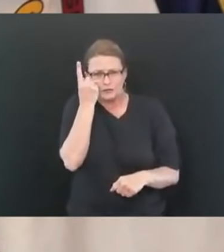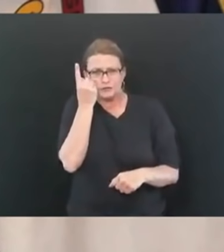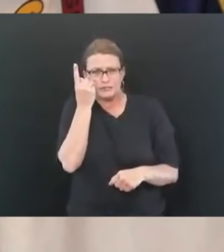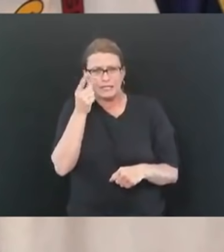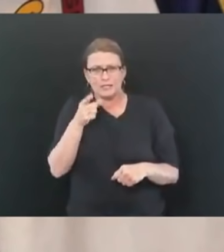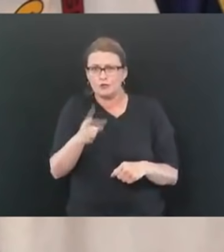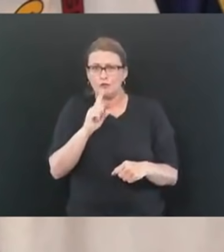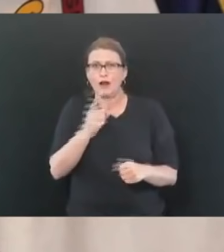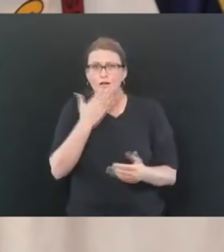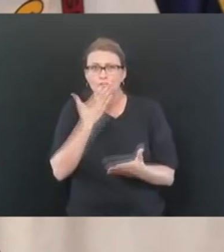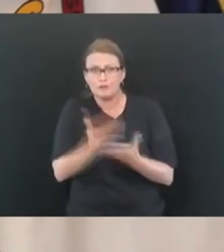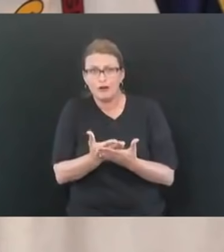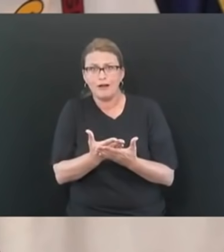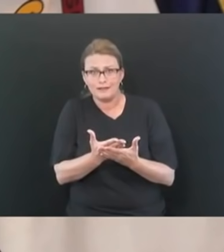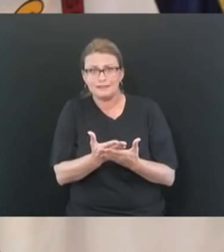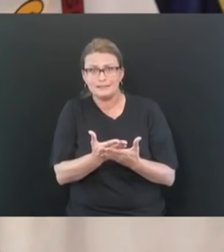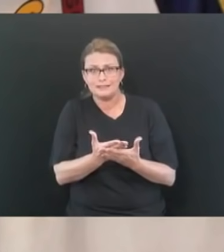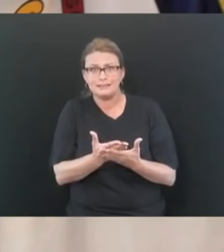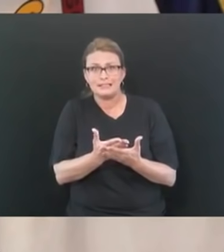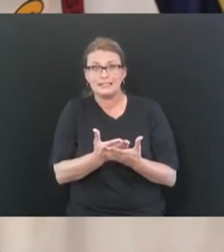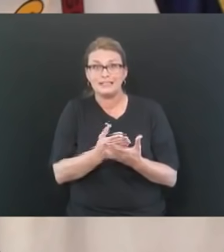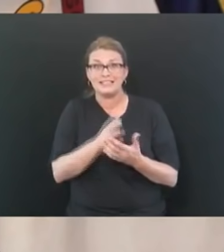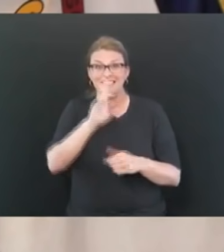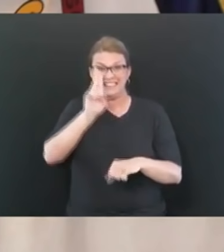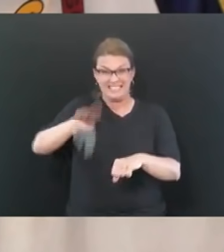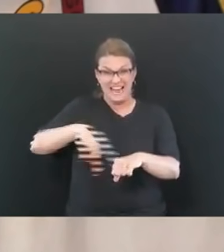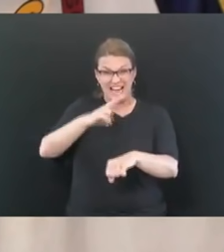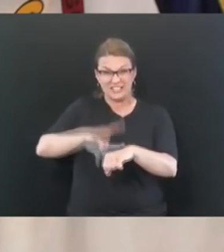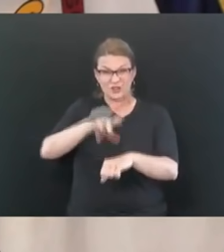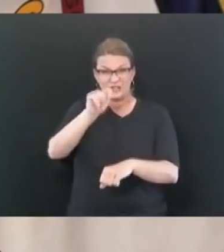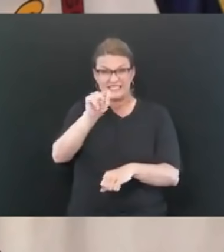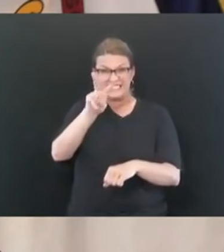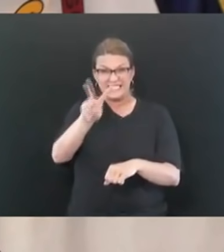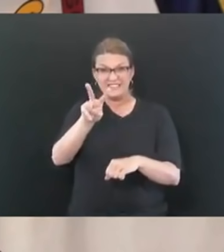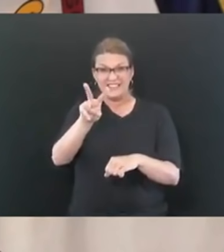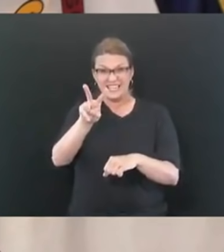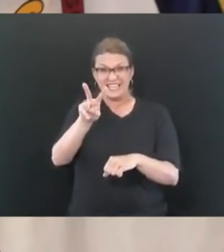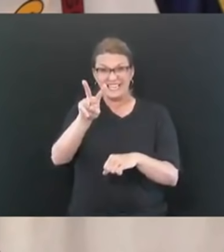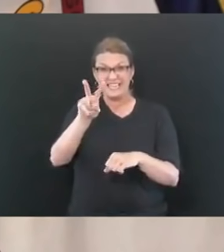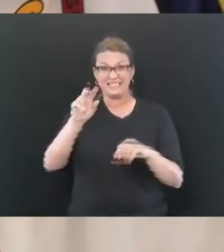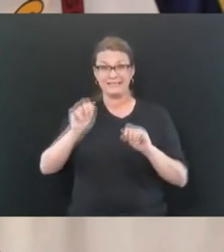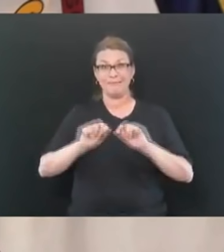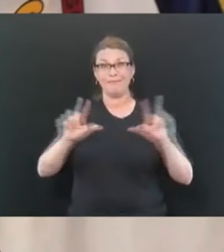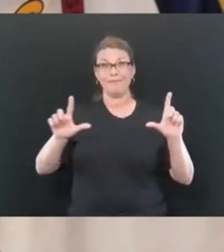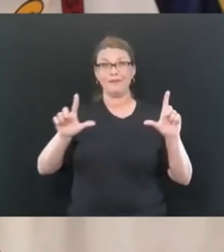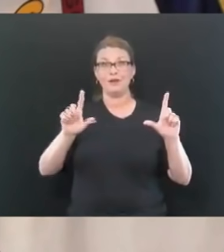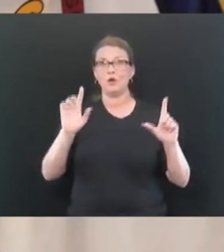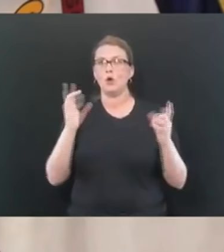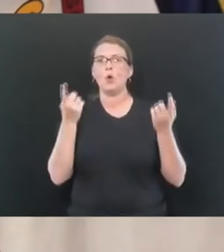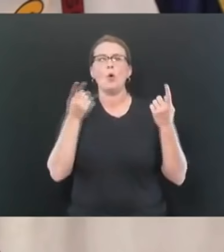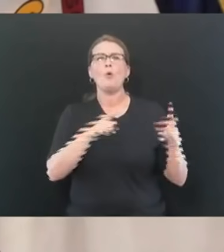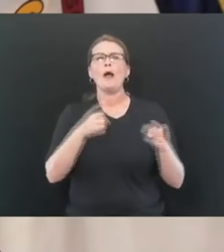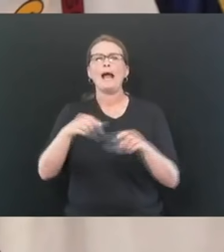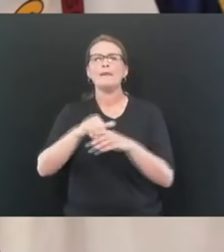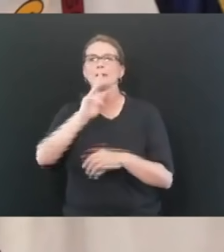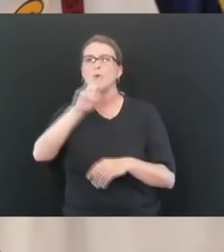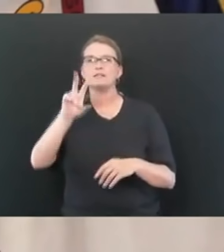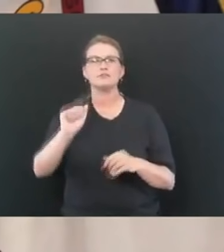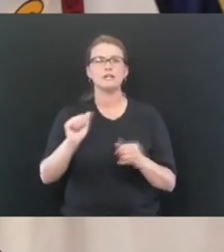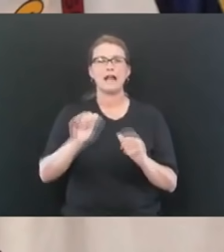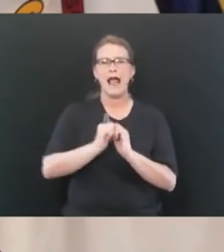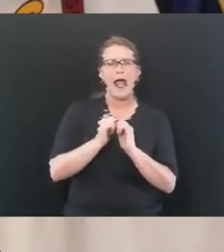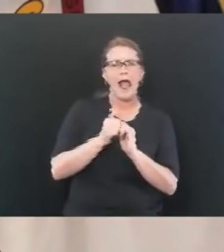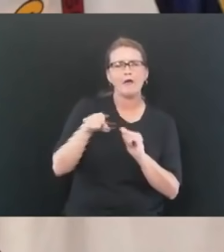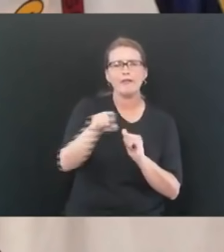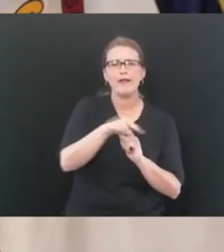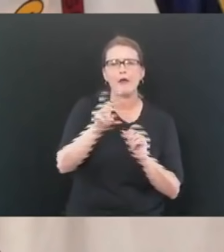have done? Just look at the national TV shows that are calling up, wanting to know what's happened in West Virginia. What's happened in